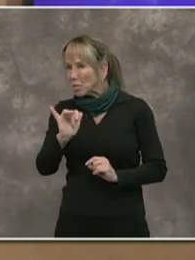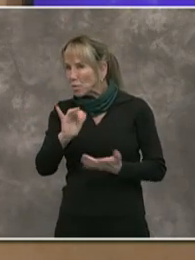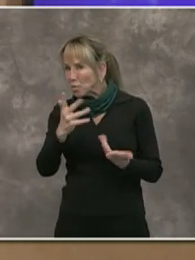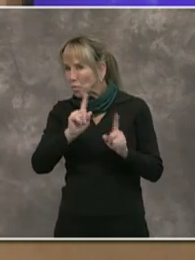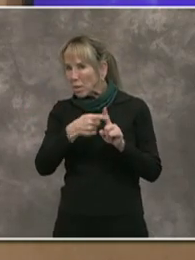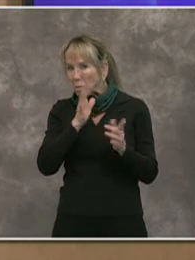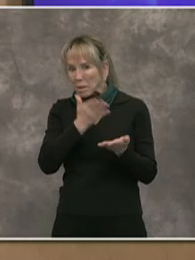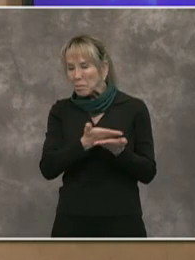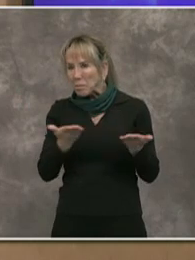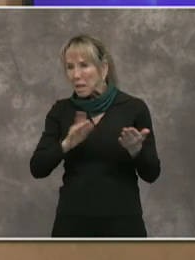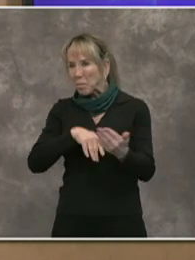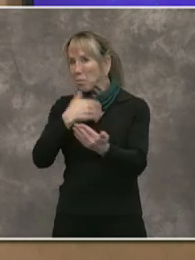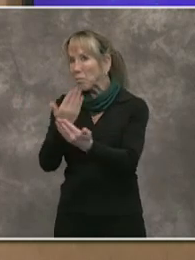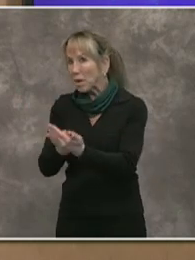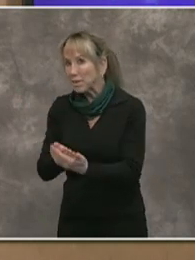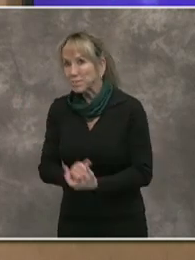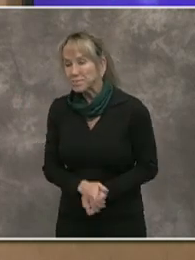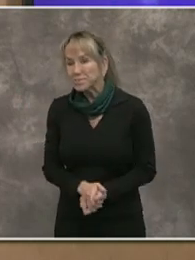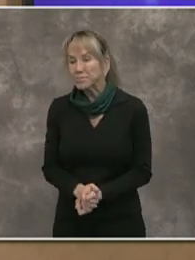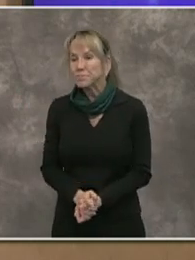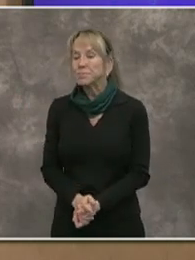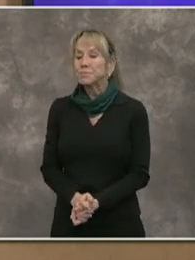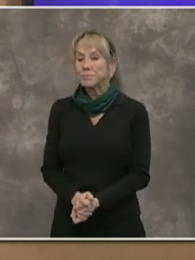arrive? Yes, thank you, Claudia.